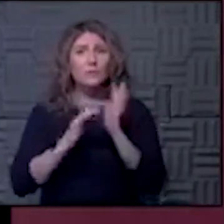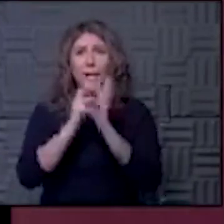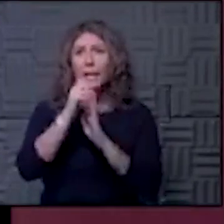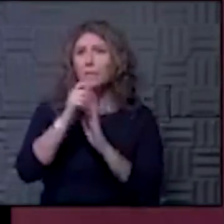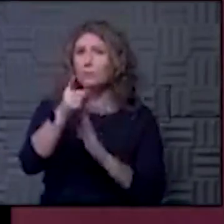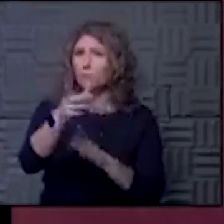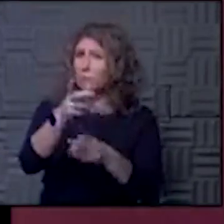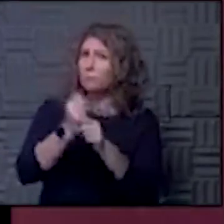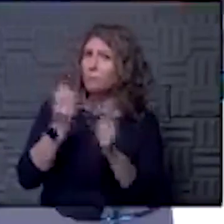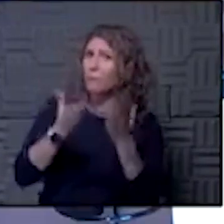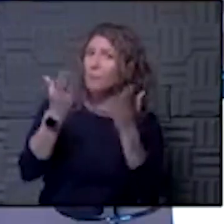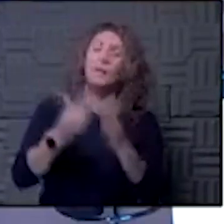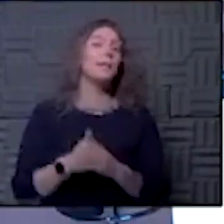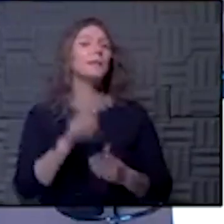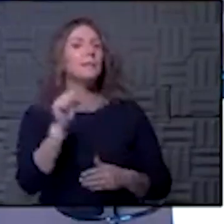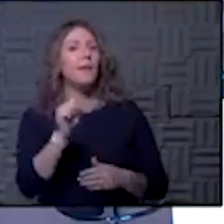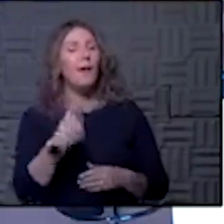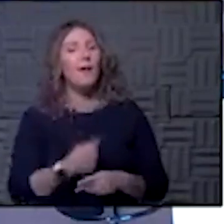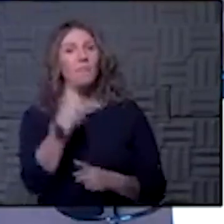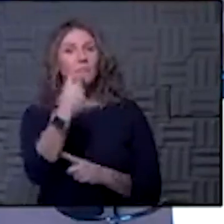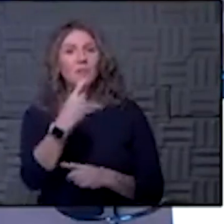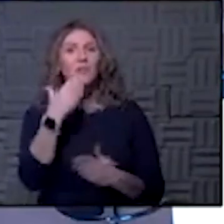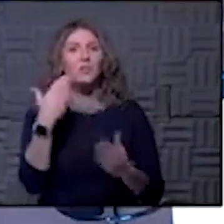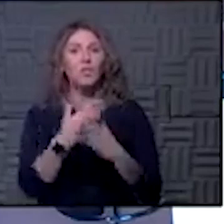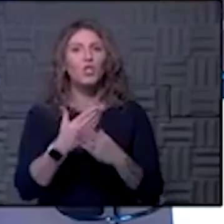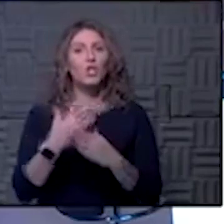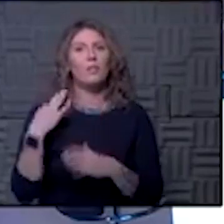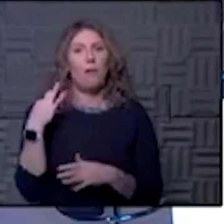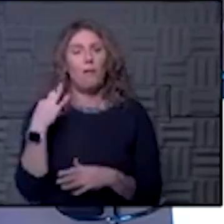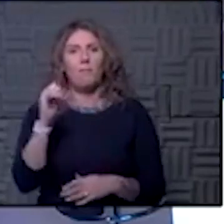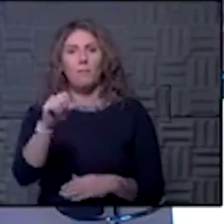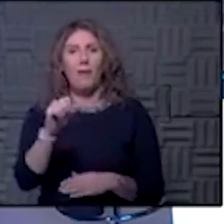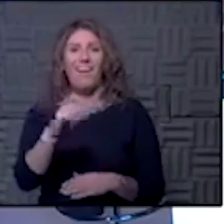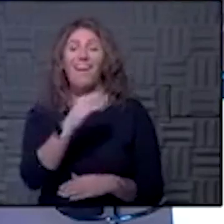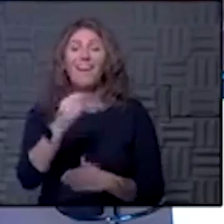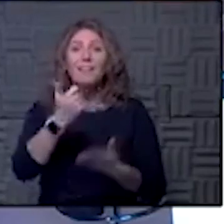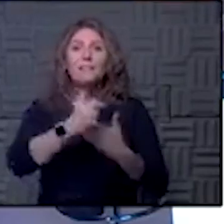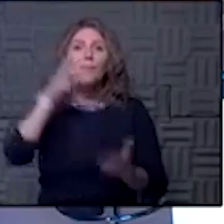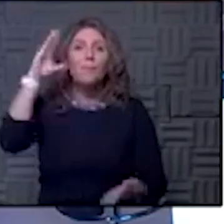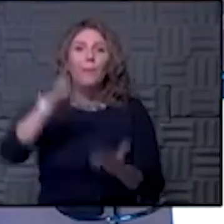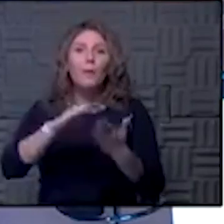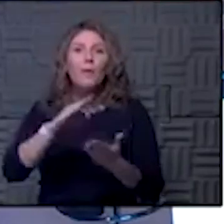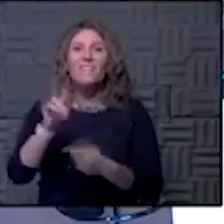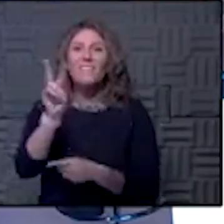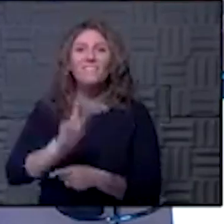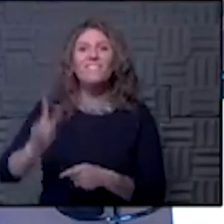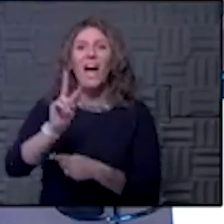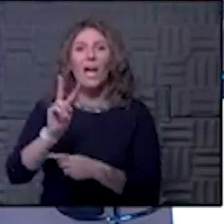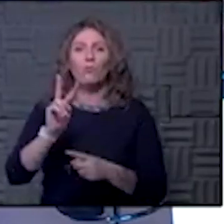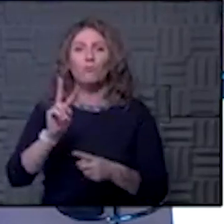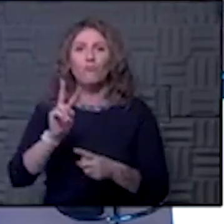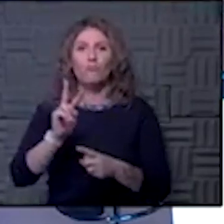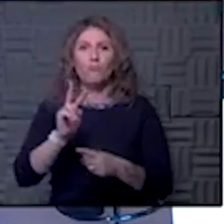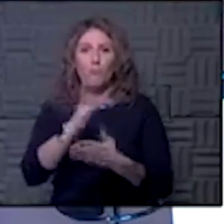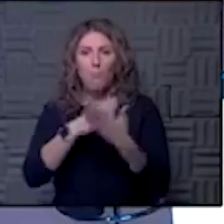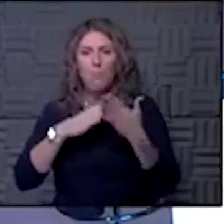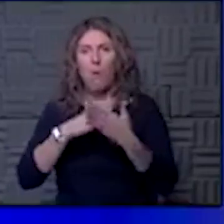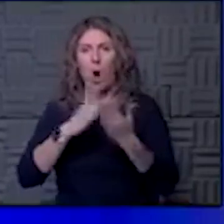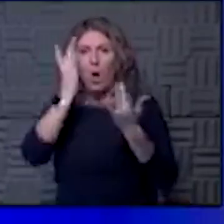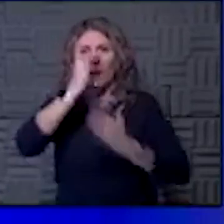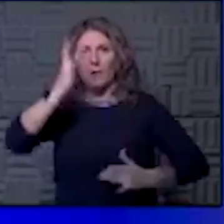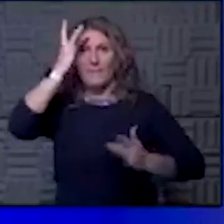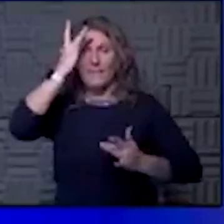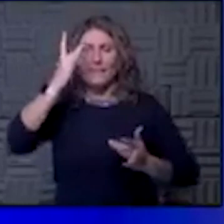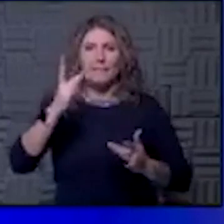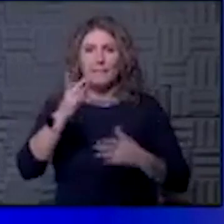antibody therapy? Yeah, I think he would have been a good candidate for monoclonal. And again, this is to help reduce that viral stage of the disease that occurs within